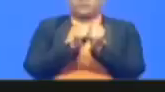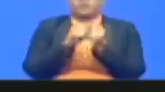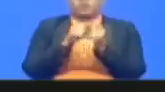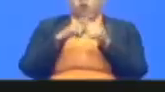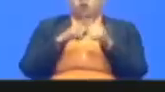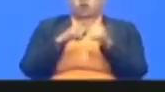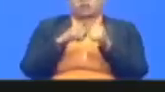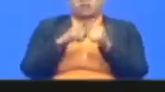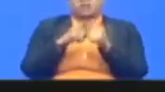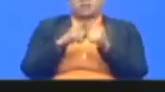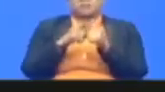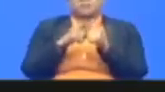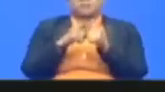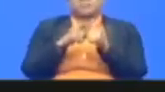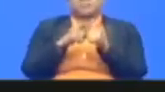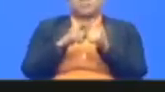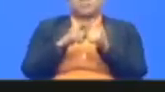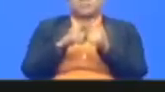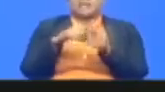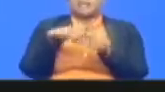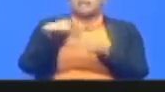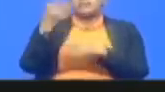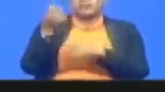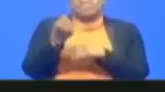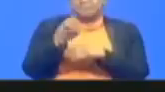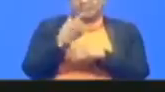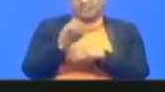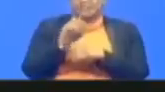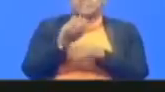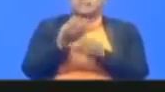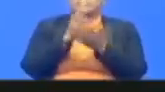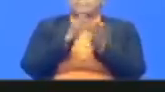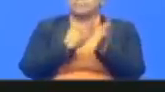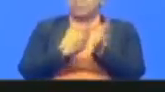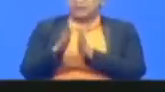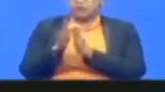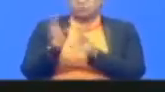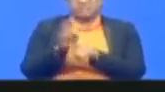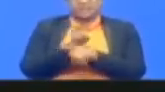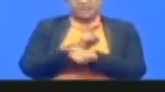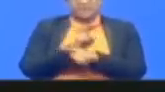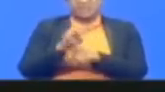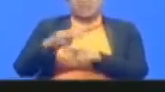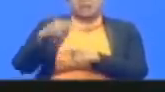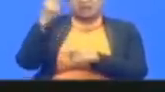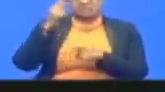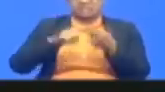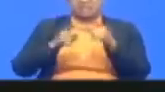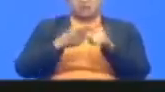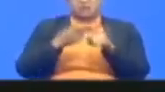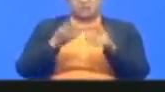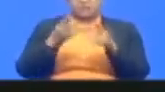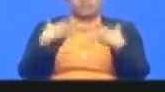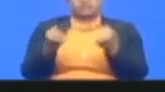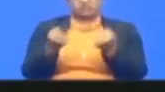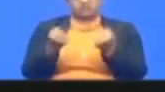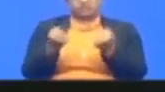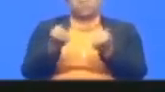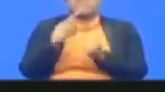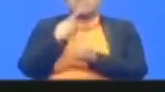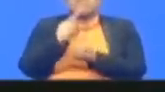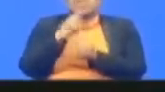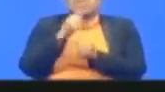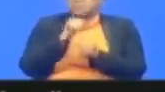onions. Every meal is carefully prepared, observing high standards of hygiene. Grace says she